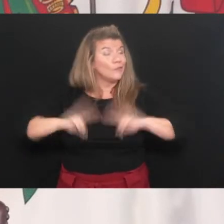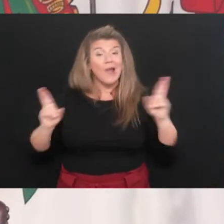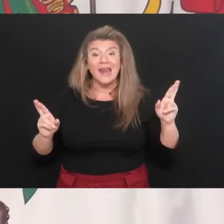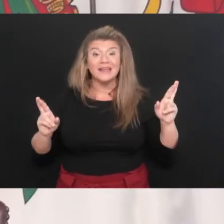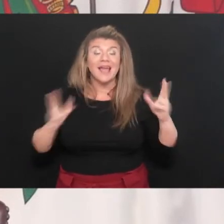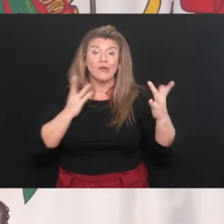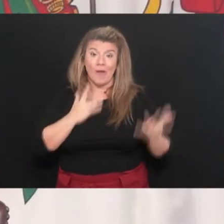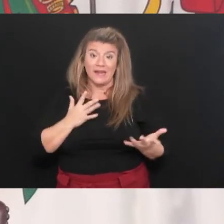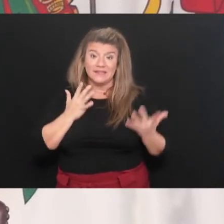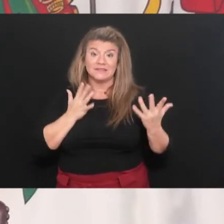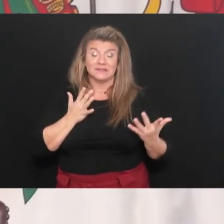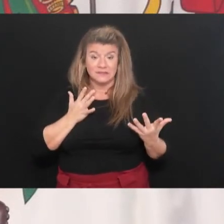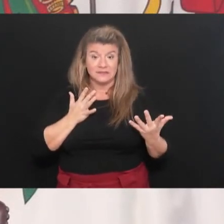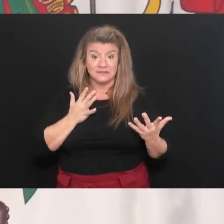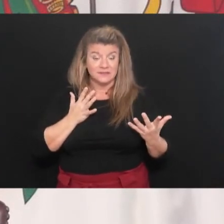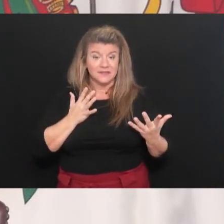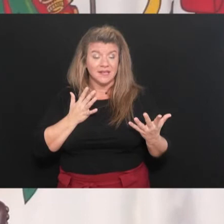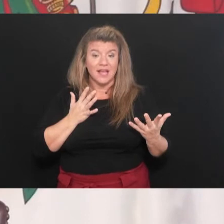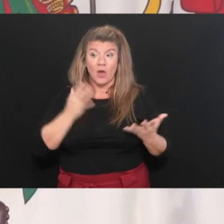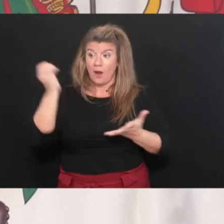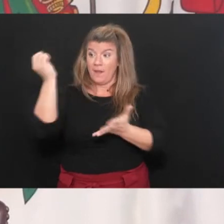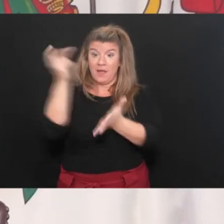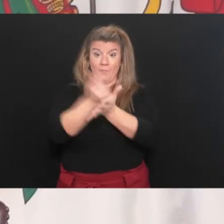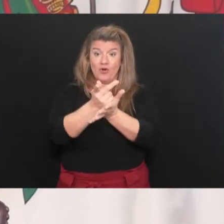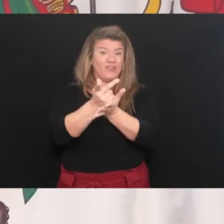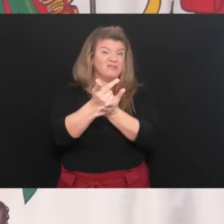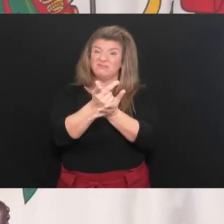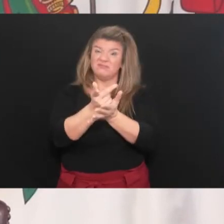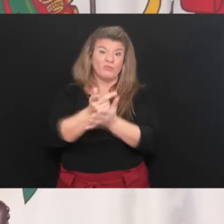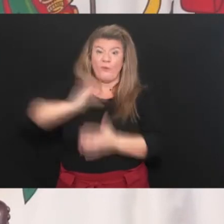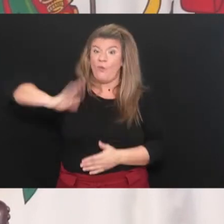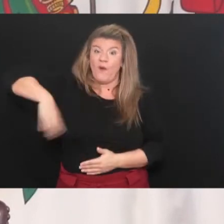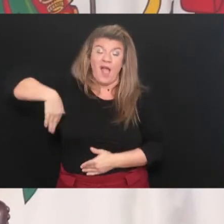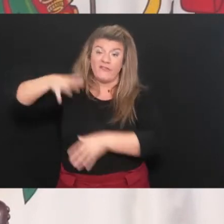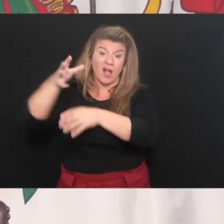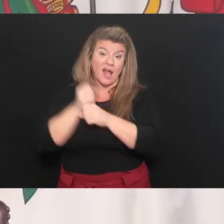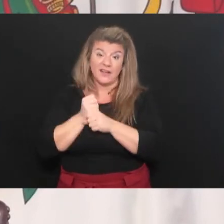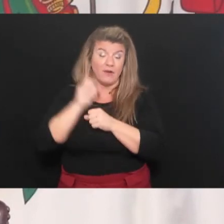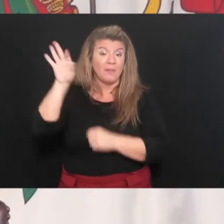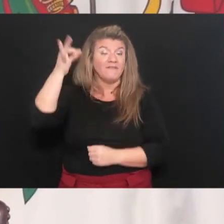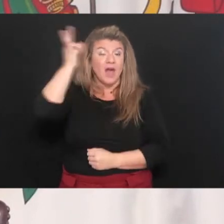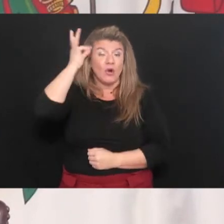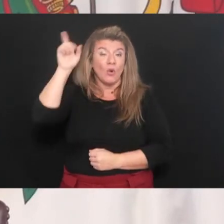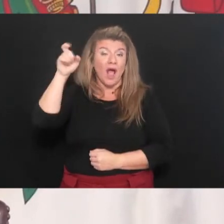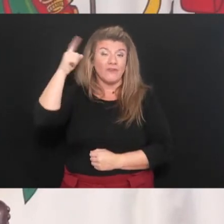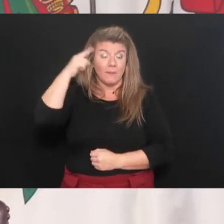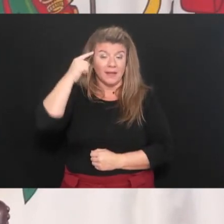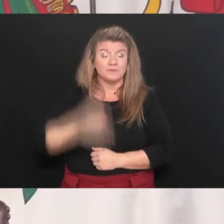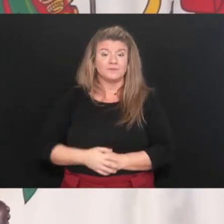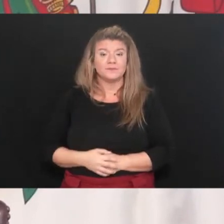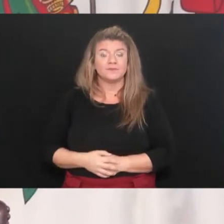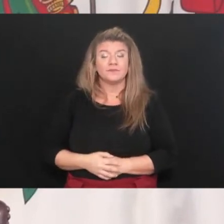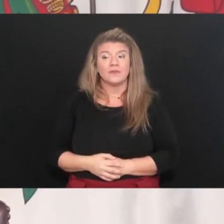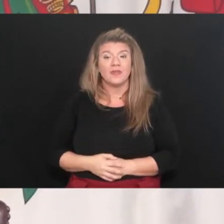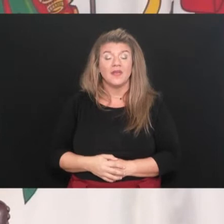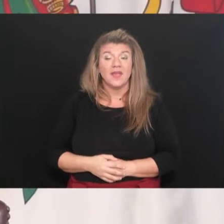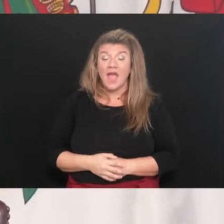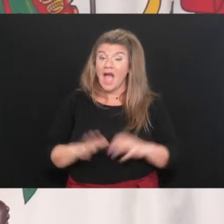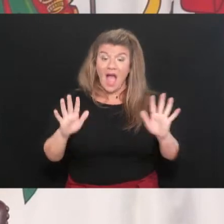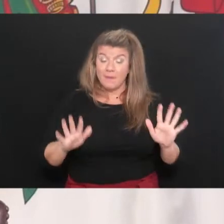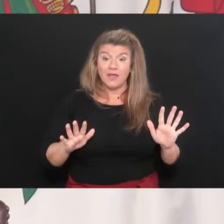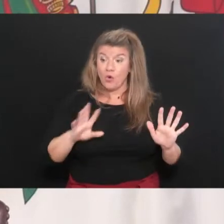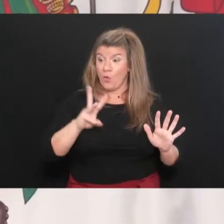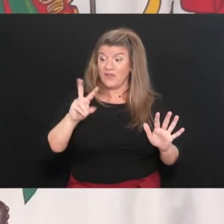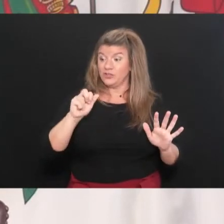to go. But we do not have the go-ahead from the federal government. You know, West Virginia came right out of the blocks, led